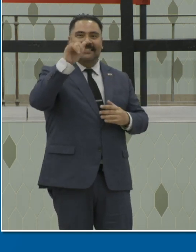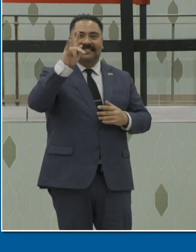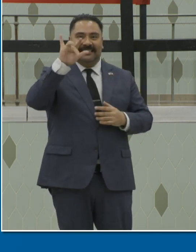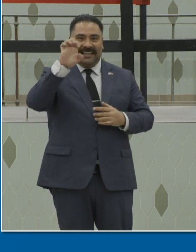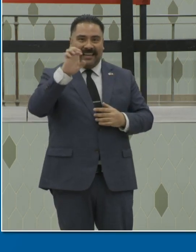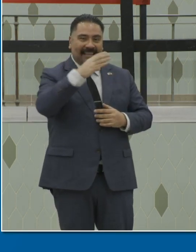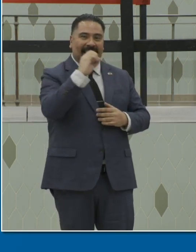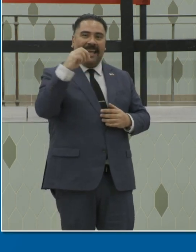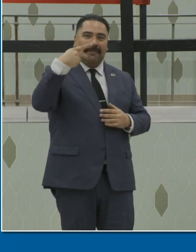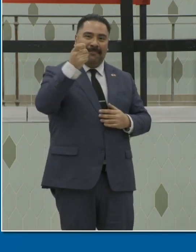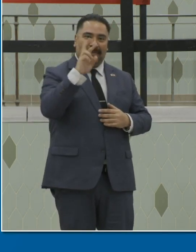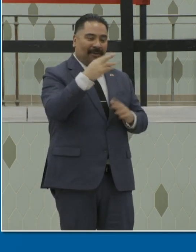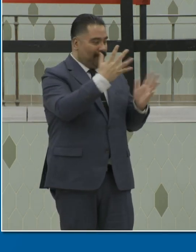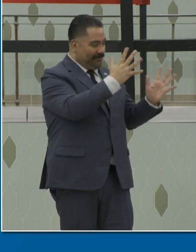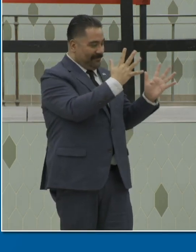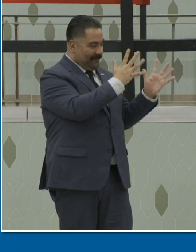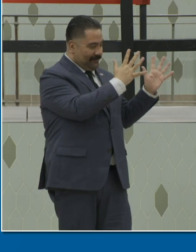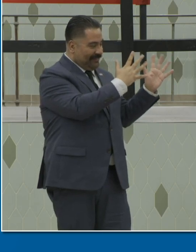and Peter.